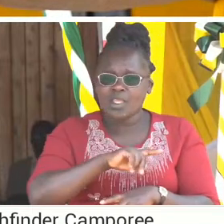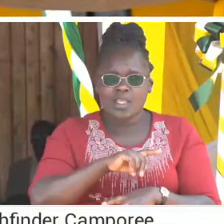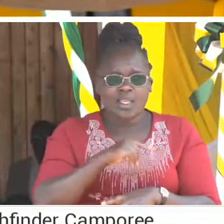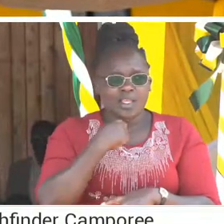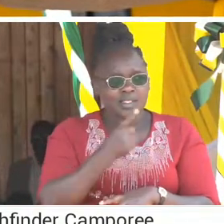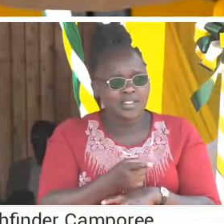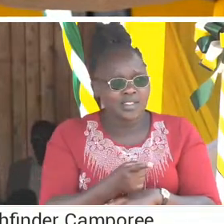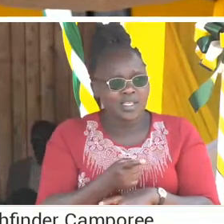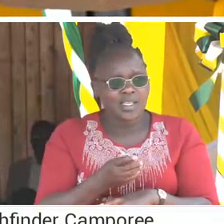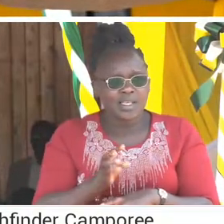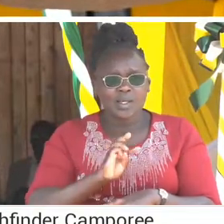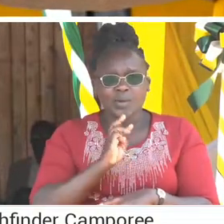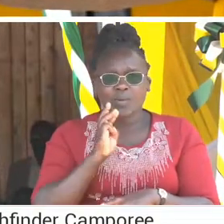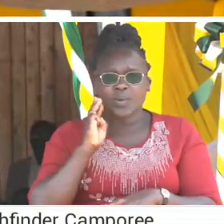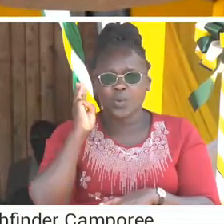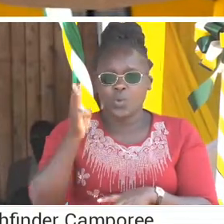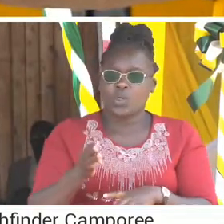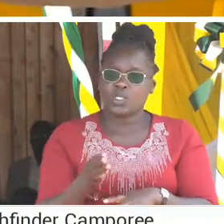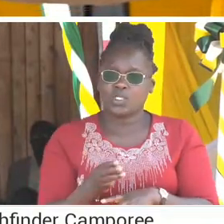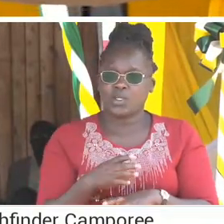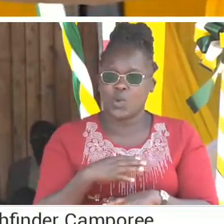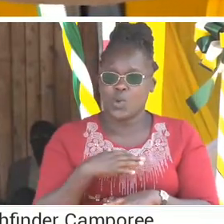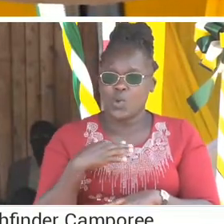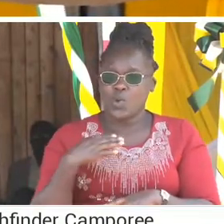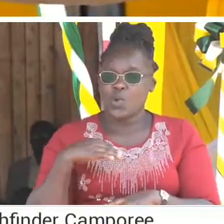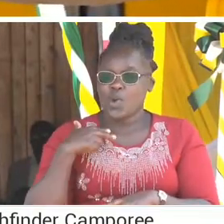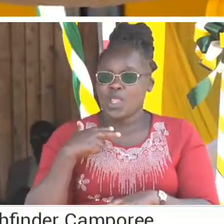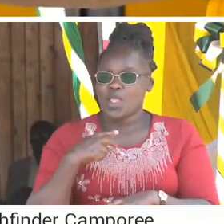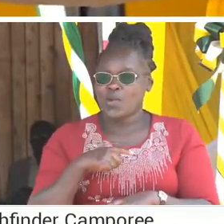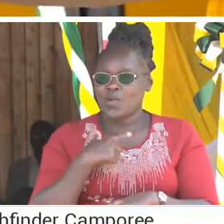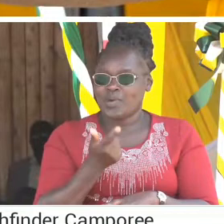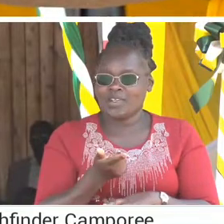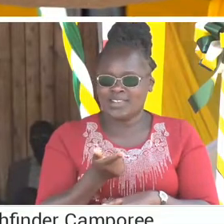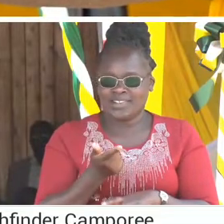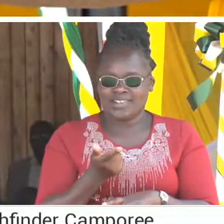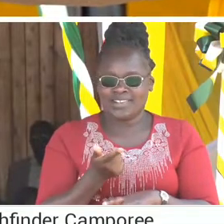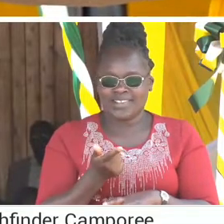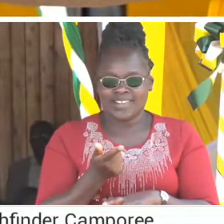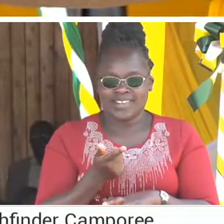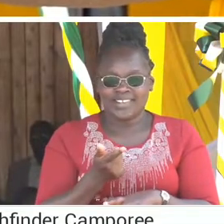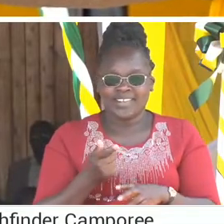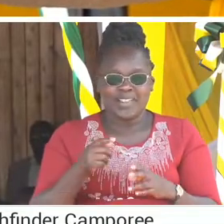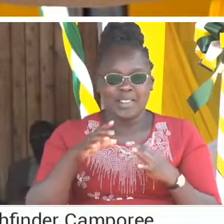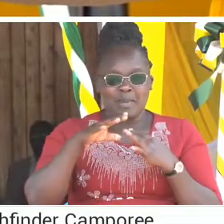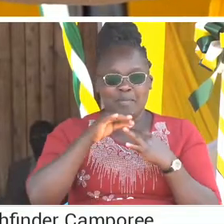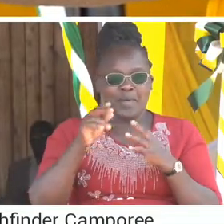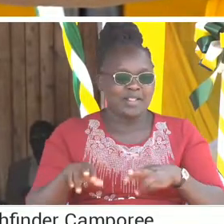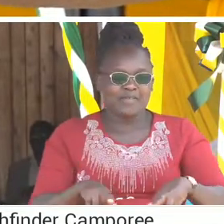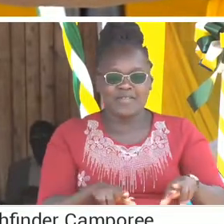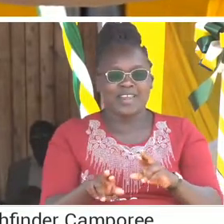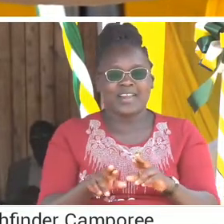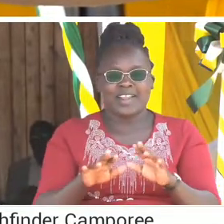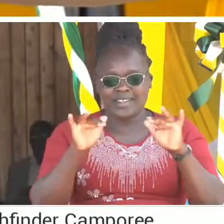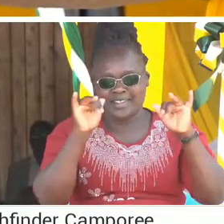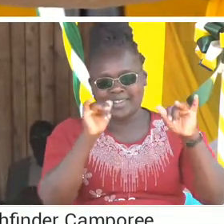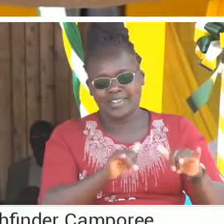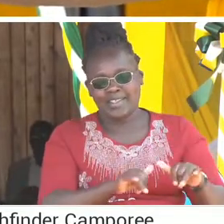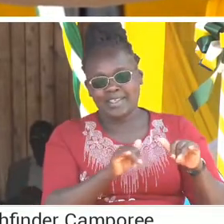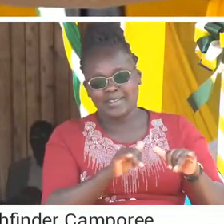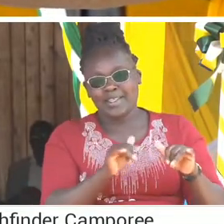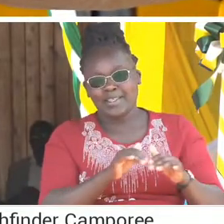stay. Maana, we got steady supply of water. That is the people of this community. You